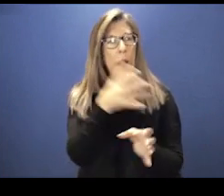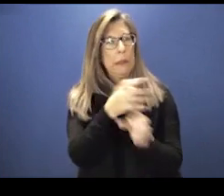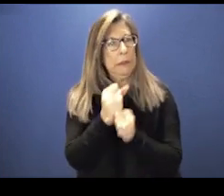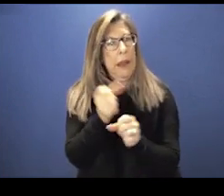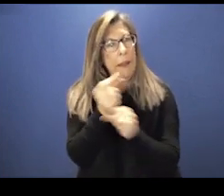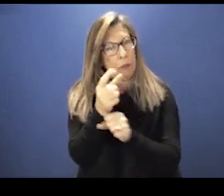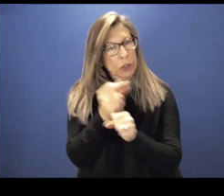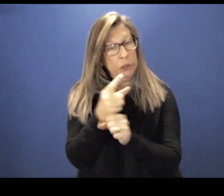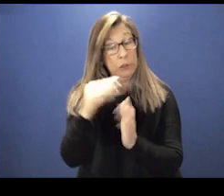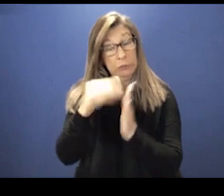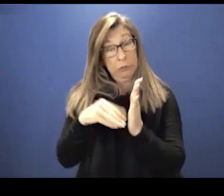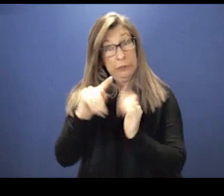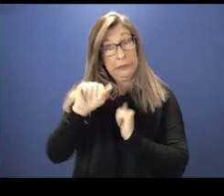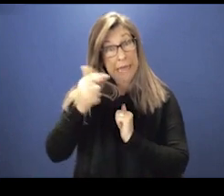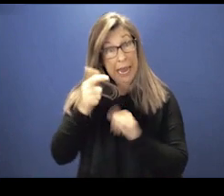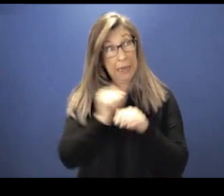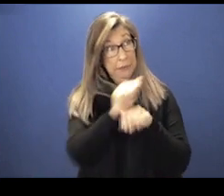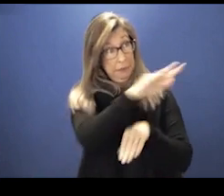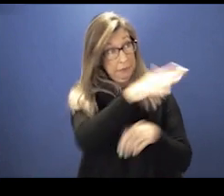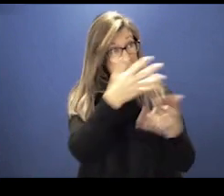year after they do their taxes.